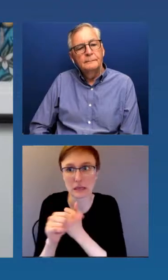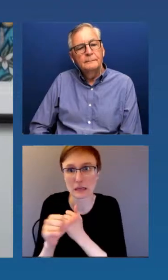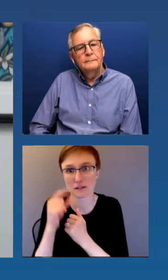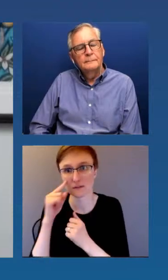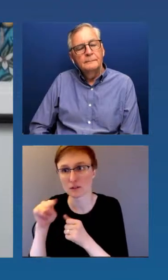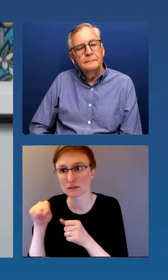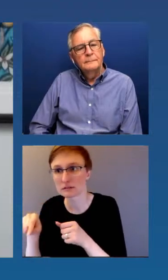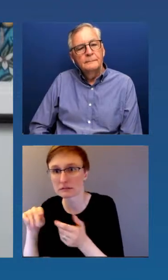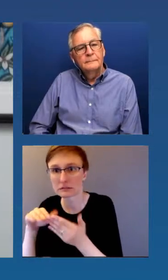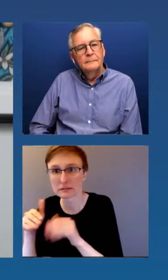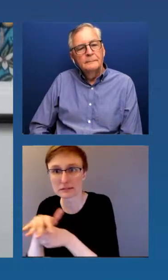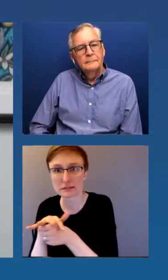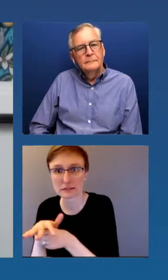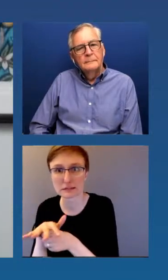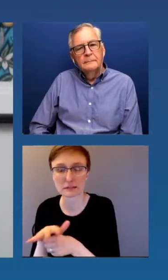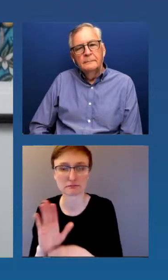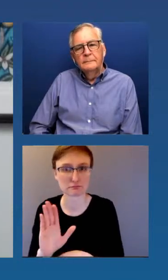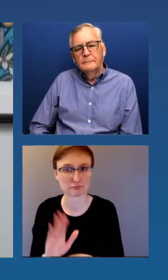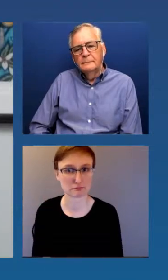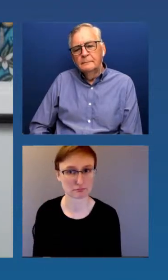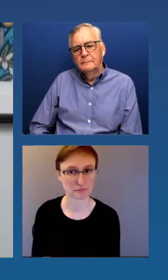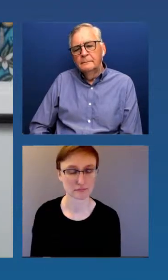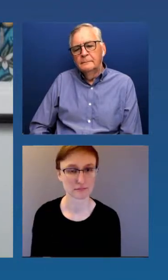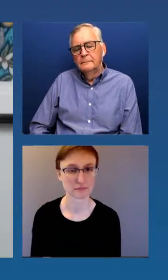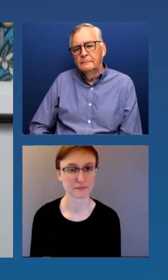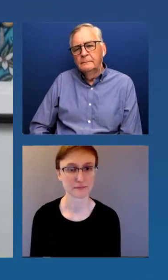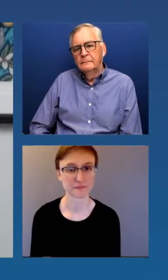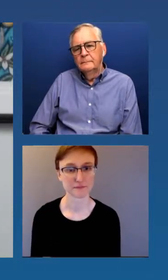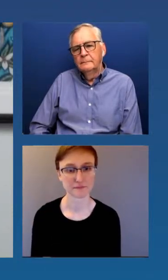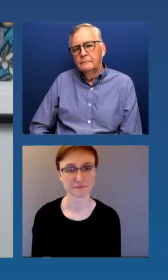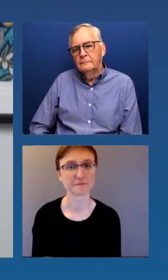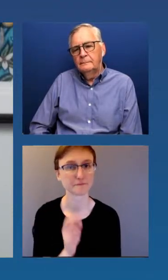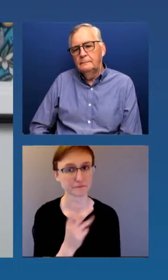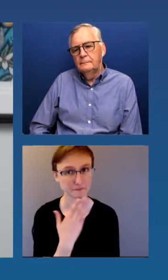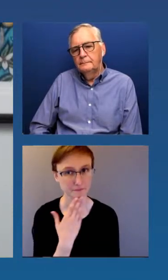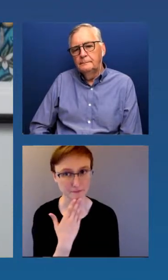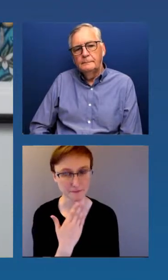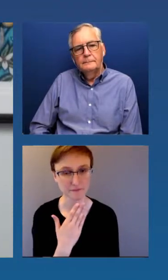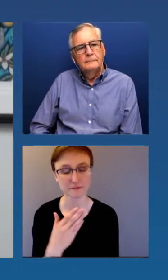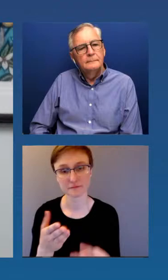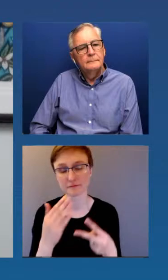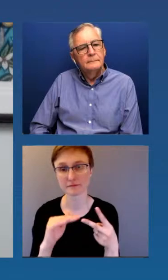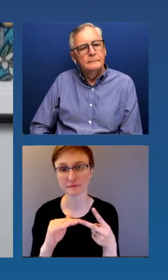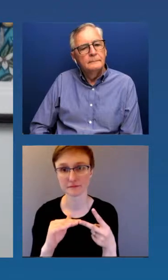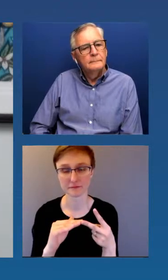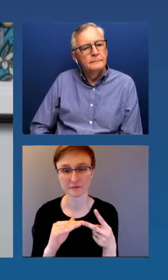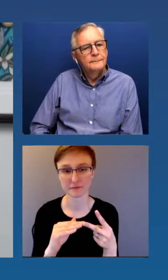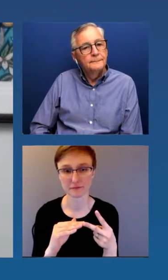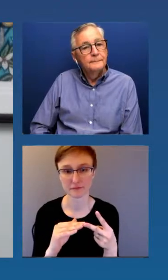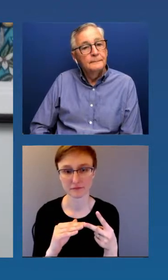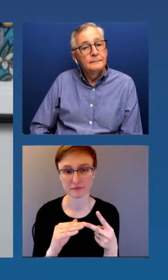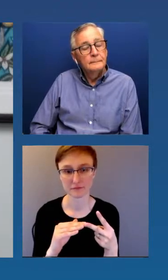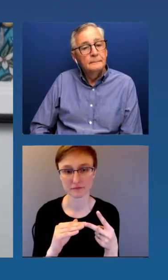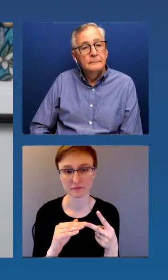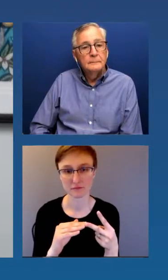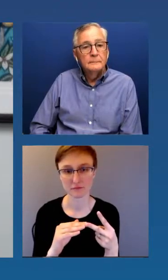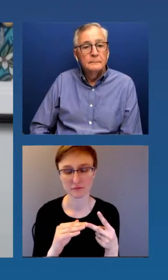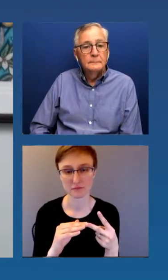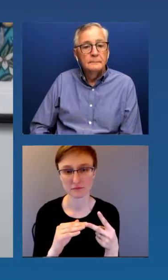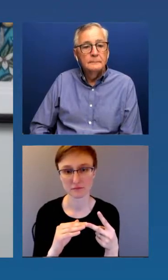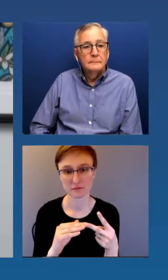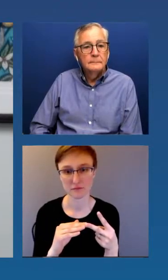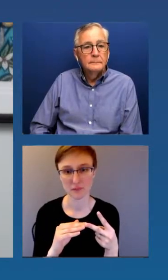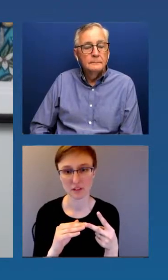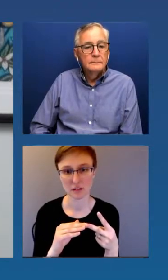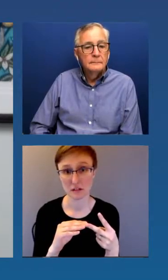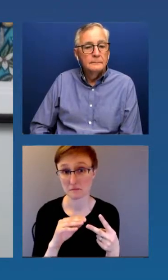control. Thank you very much for that. Maybe I'll just ask you if you can repeat, is there any